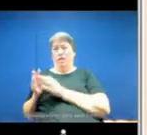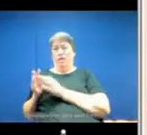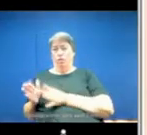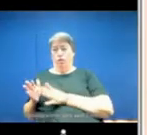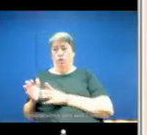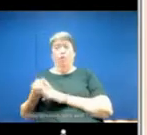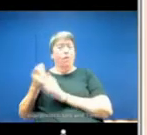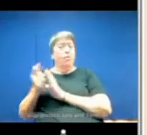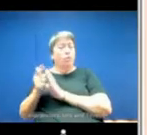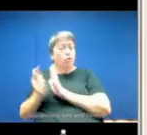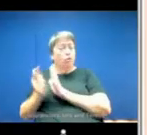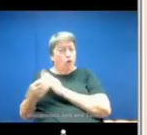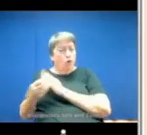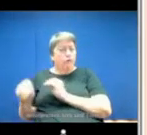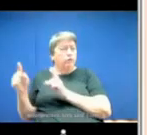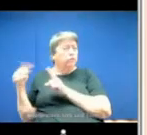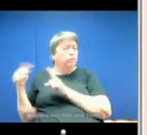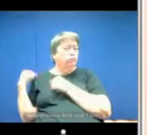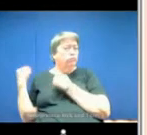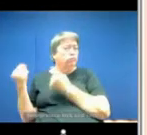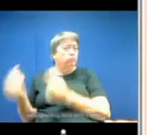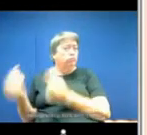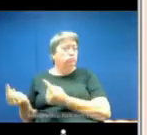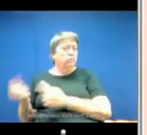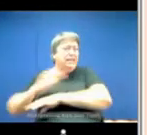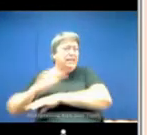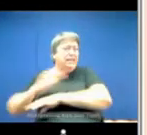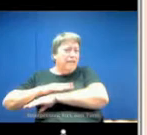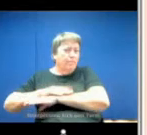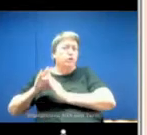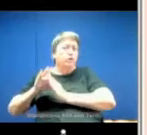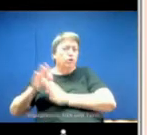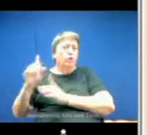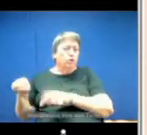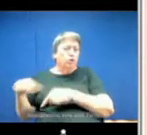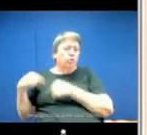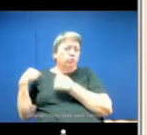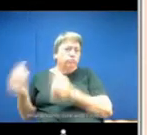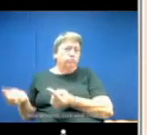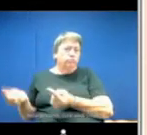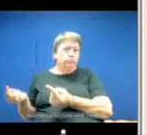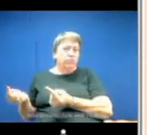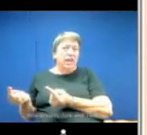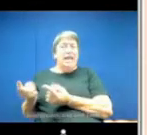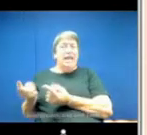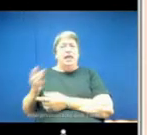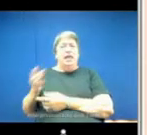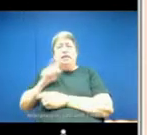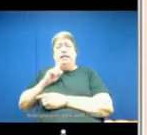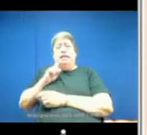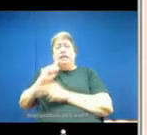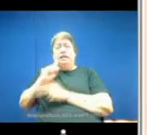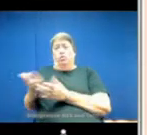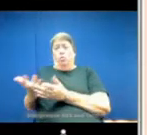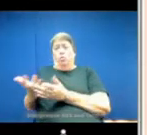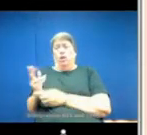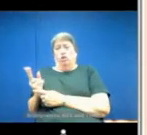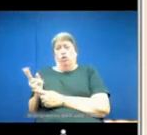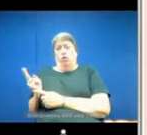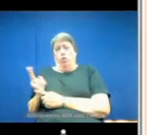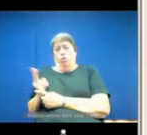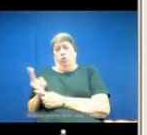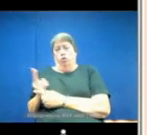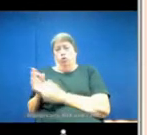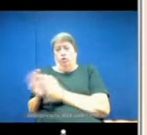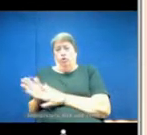interpreted for their preparation, wants those 2 interpreters to attend the deposition of the